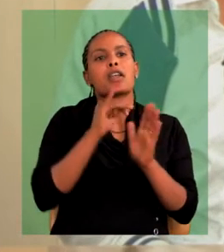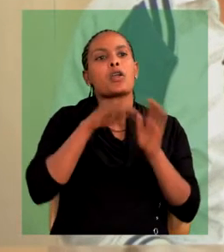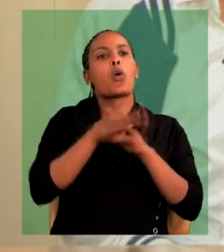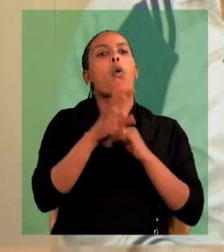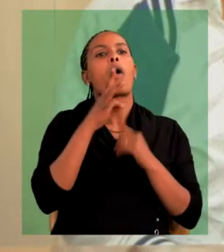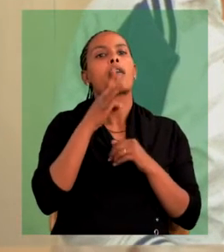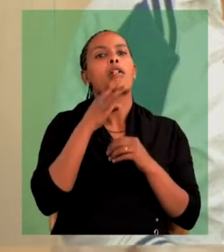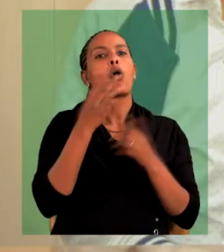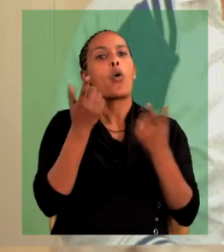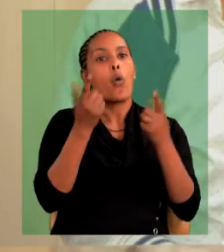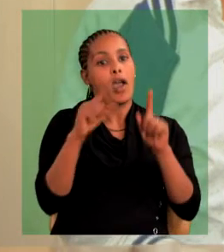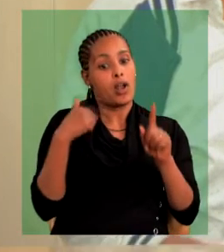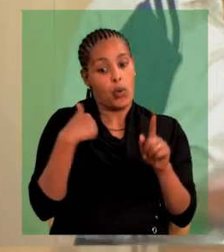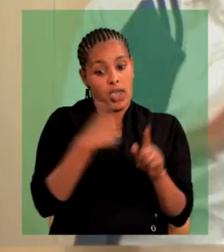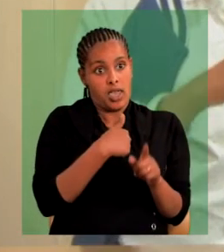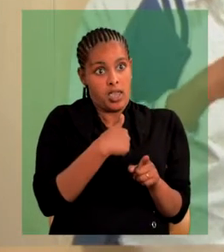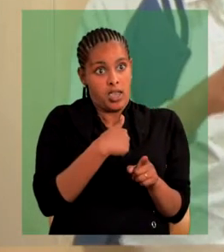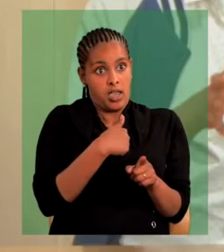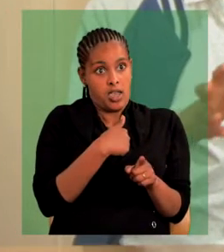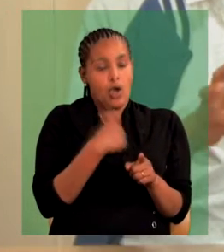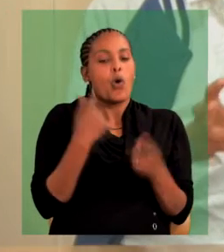water.